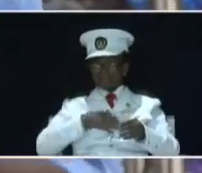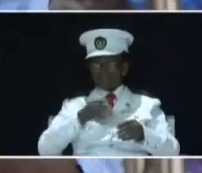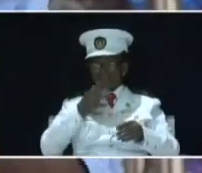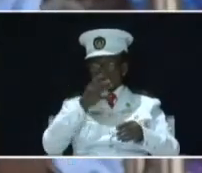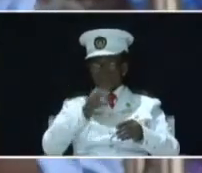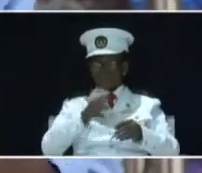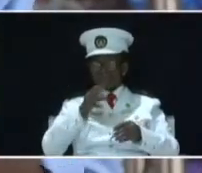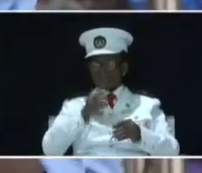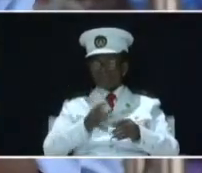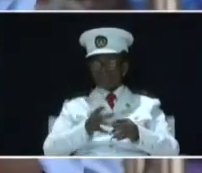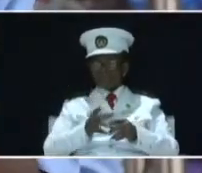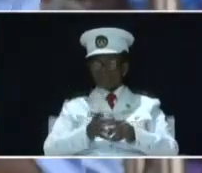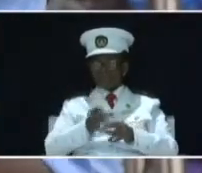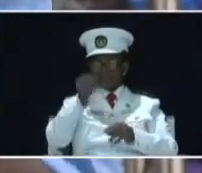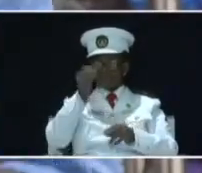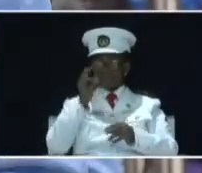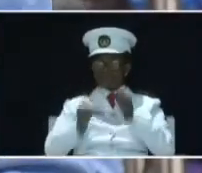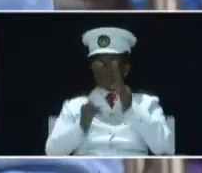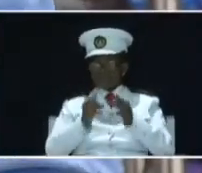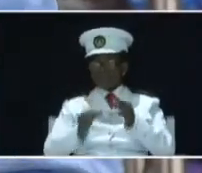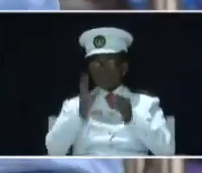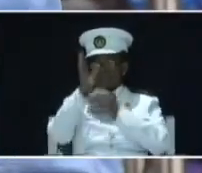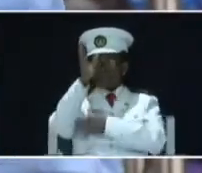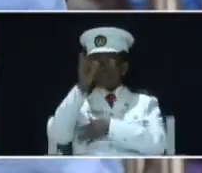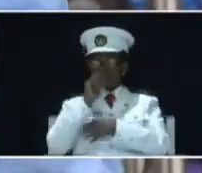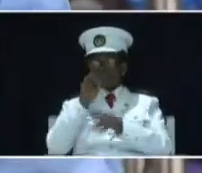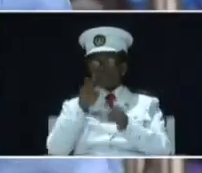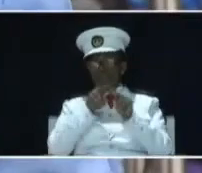If God is looking for one man,